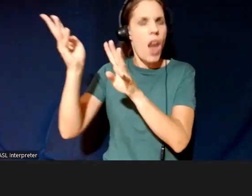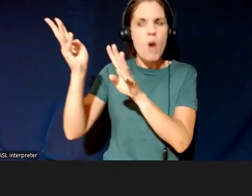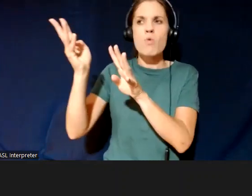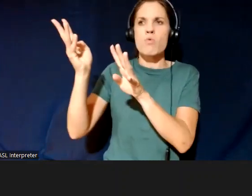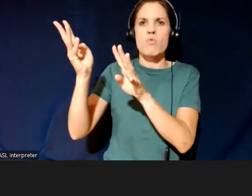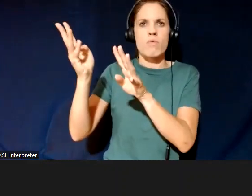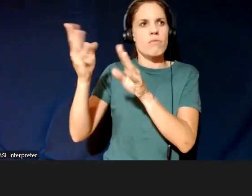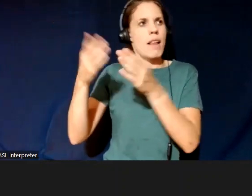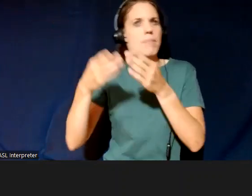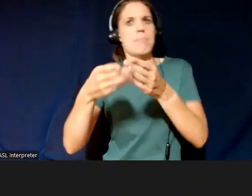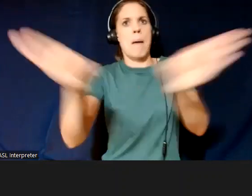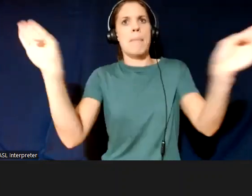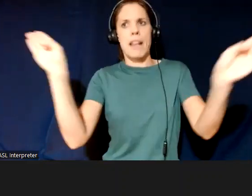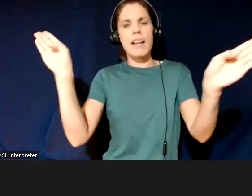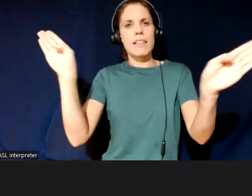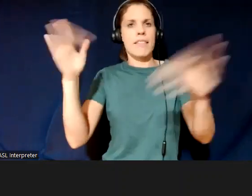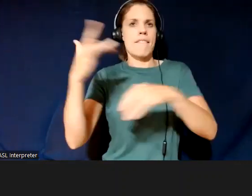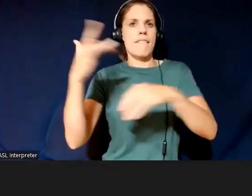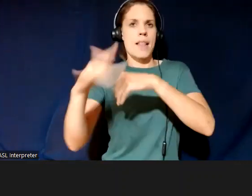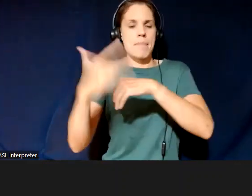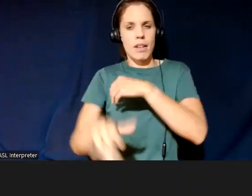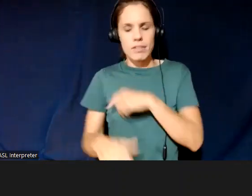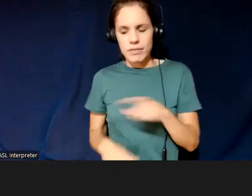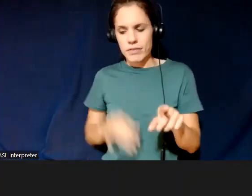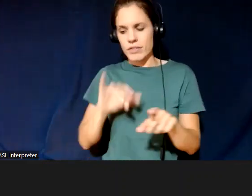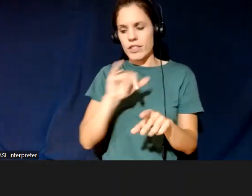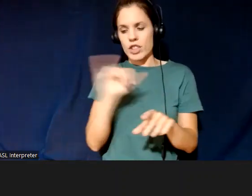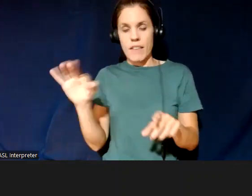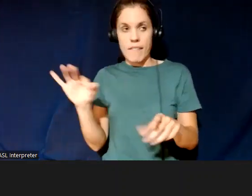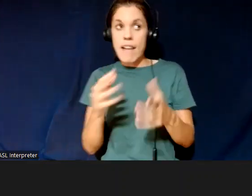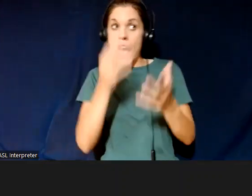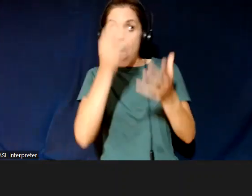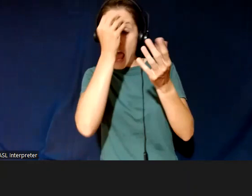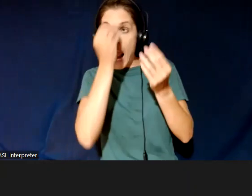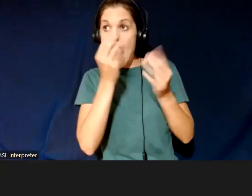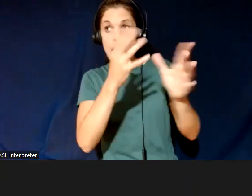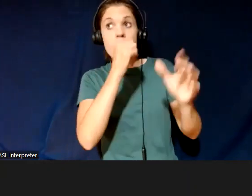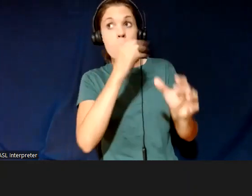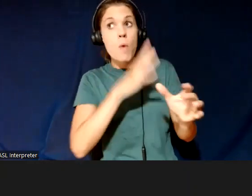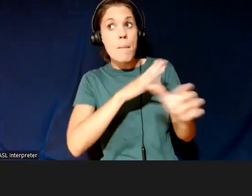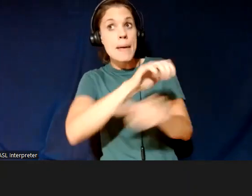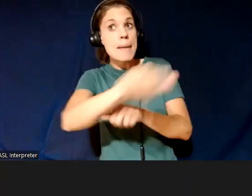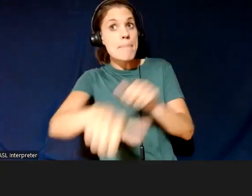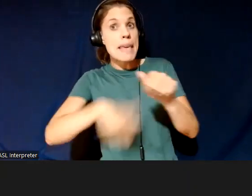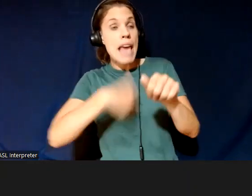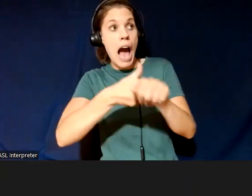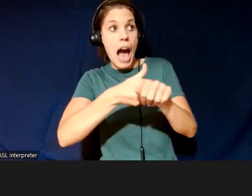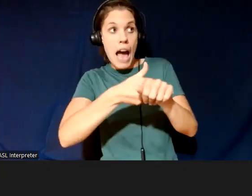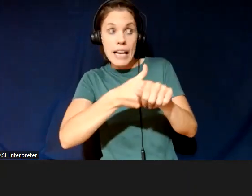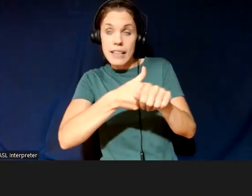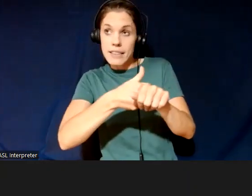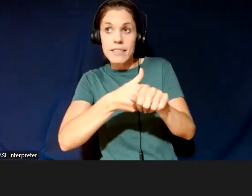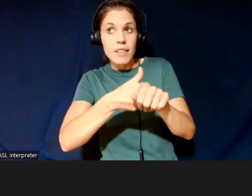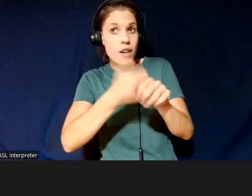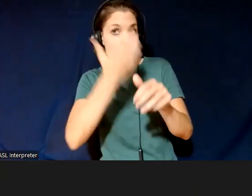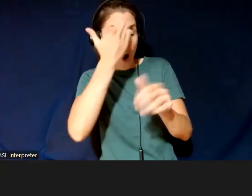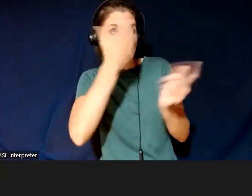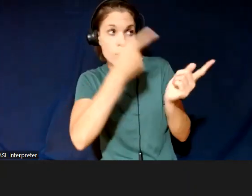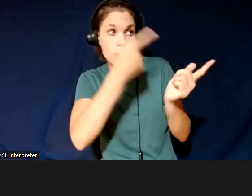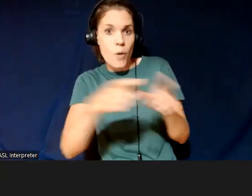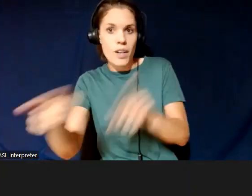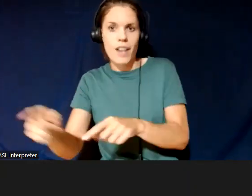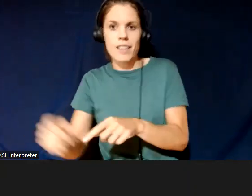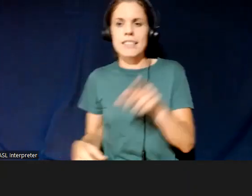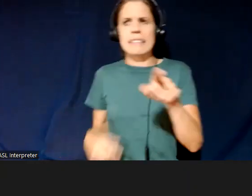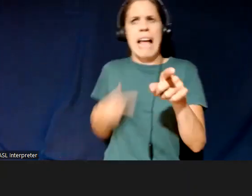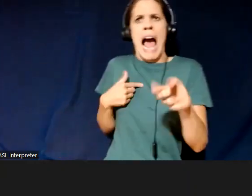if possible. Yeah, let the lady behind the curtain know what's going on. So right, yeah. You can pull the levers. Okay. I don't want to